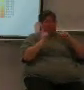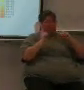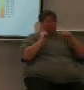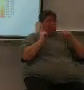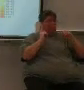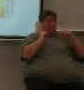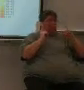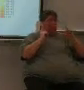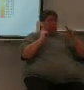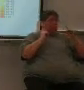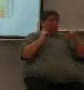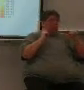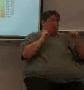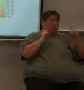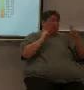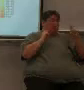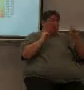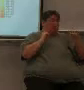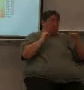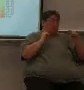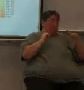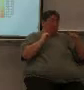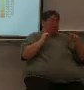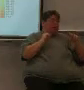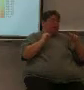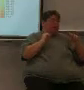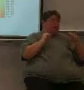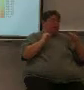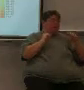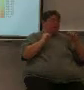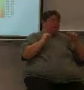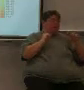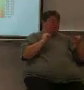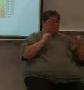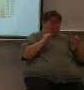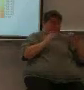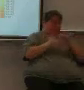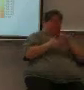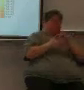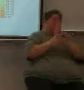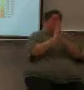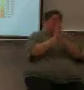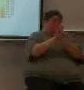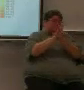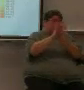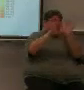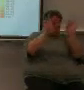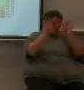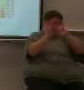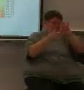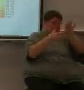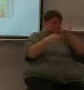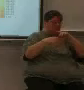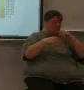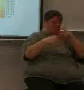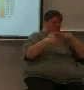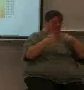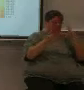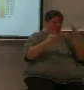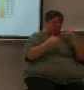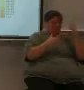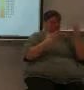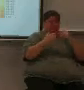nitrogen in it, and that nitrogen turns into nitric acid burn fossil